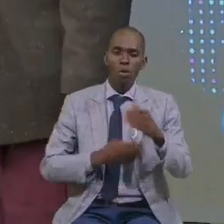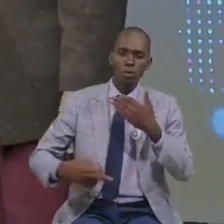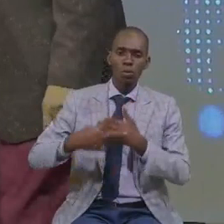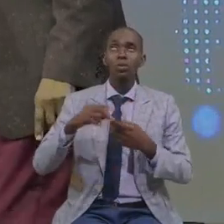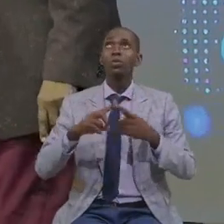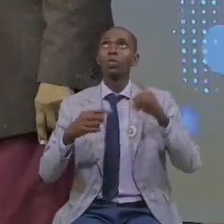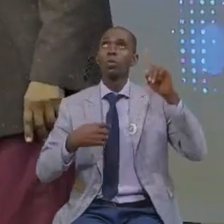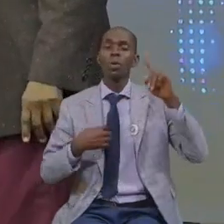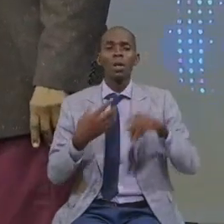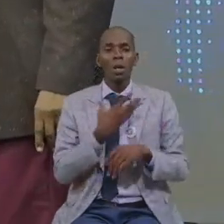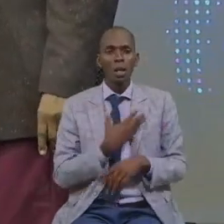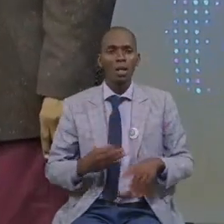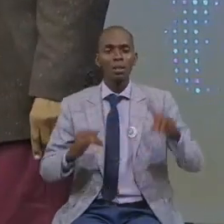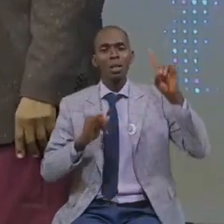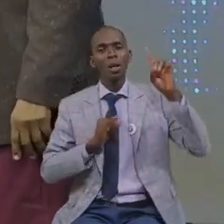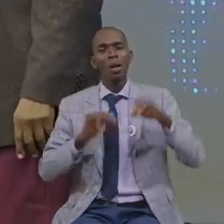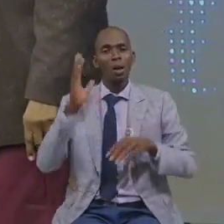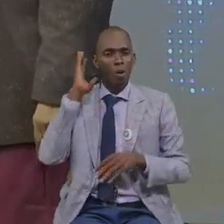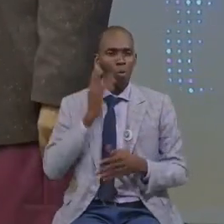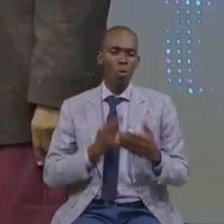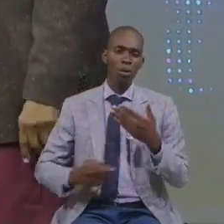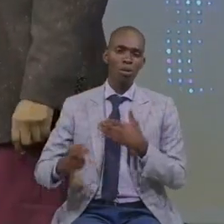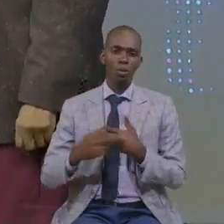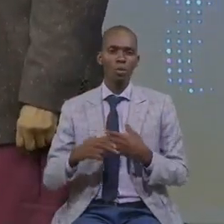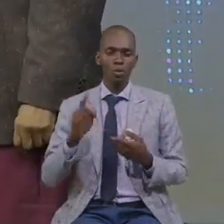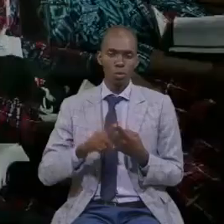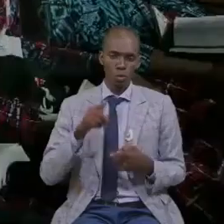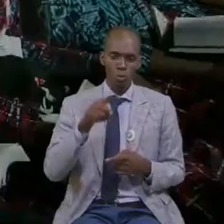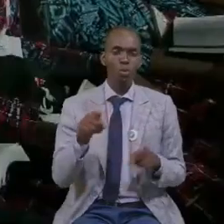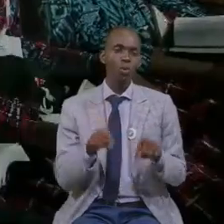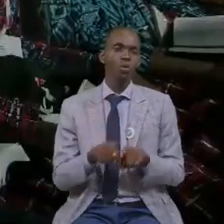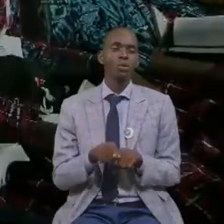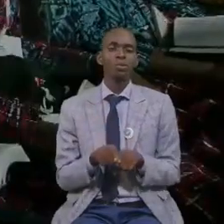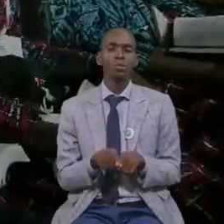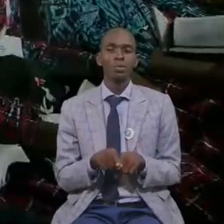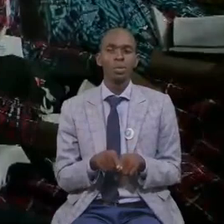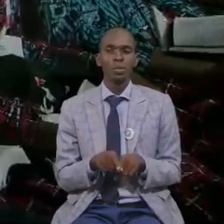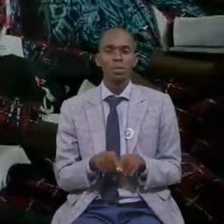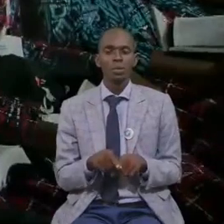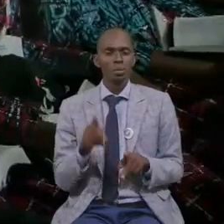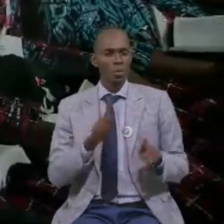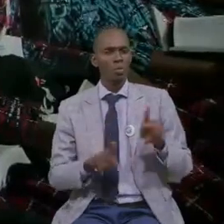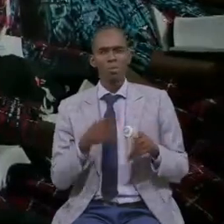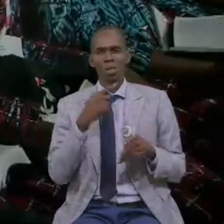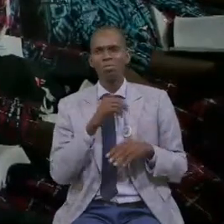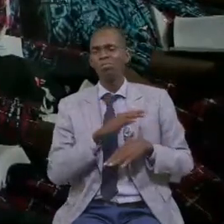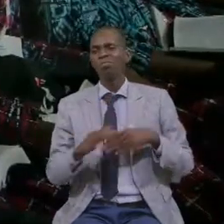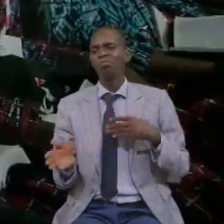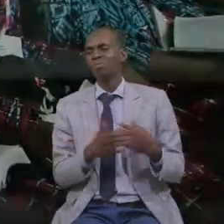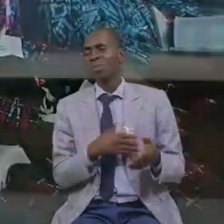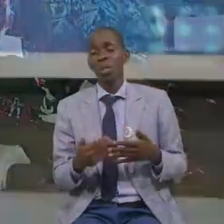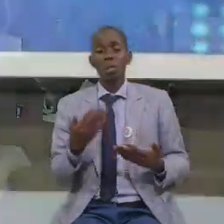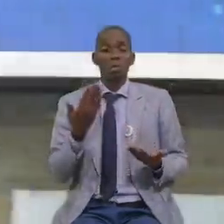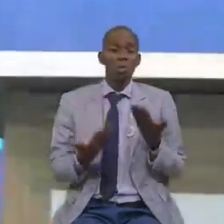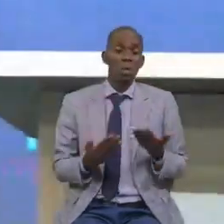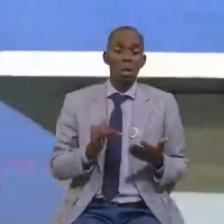and I will return unto you. Some people say it doesn't matter whether I return or